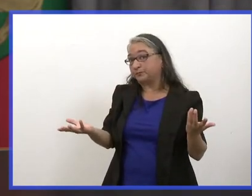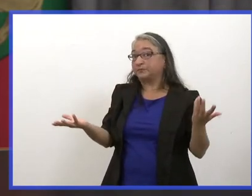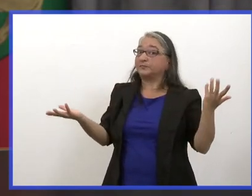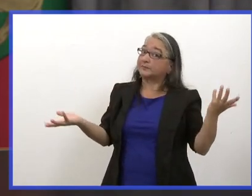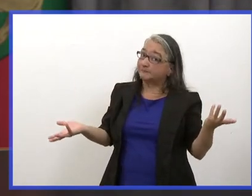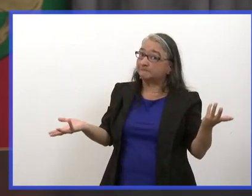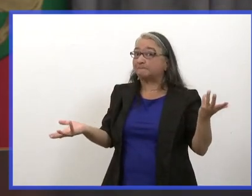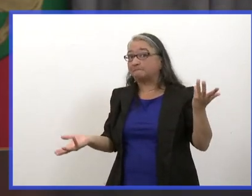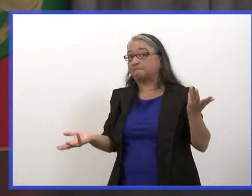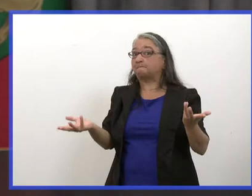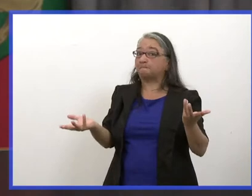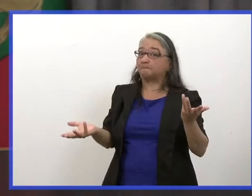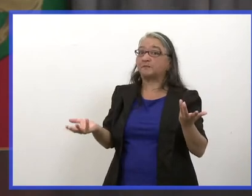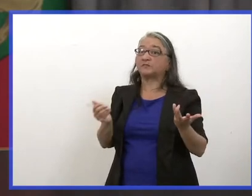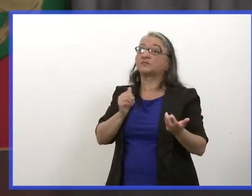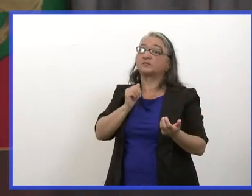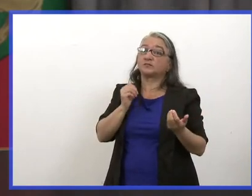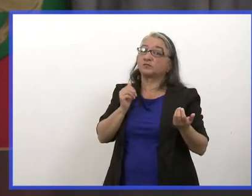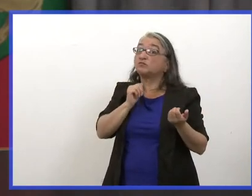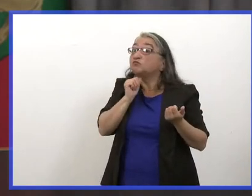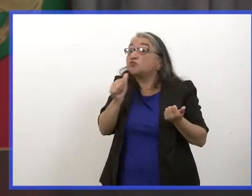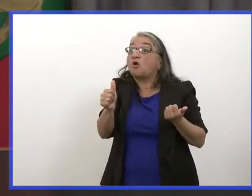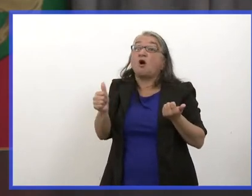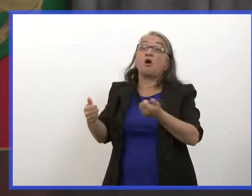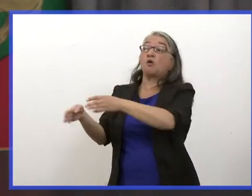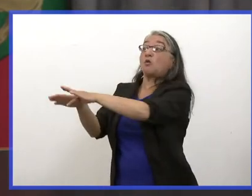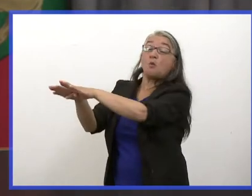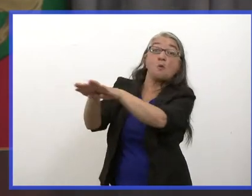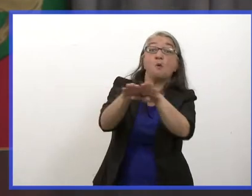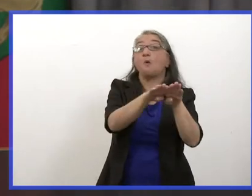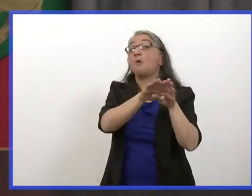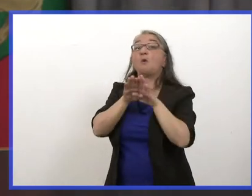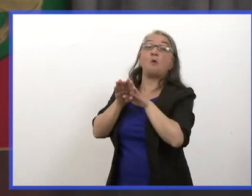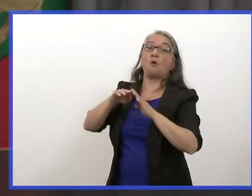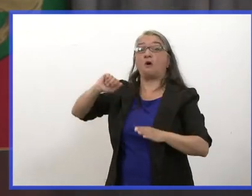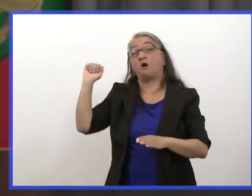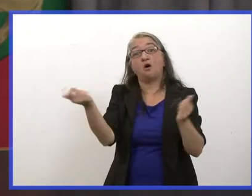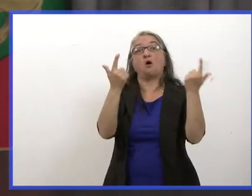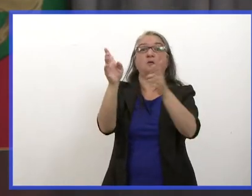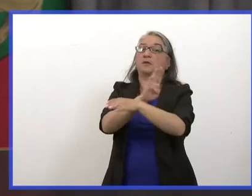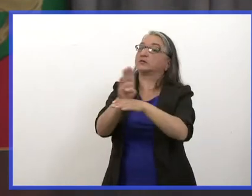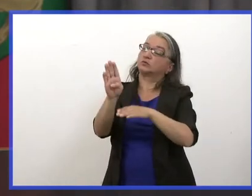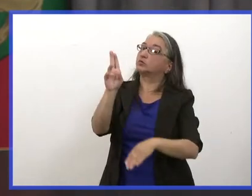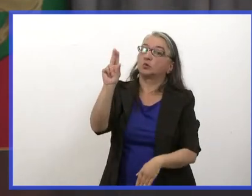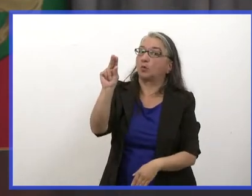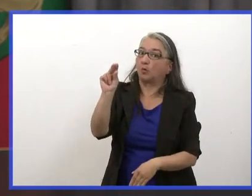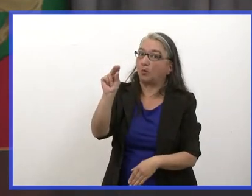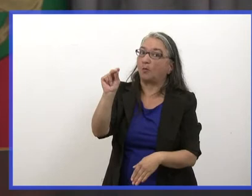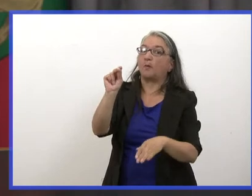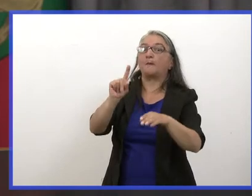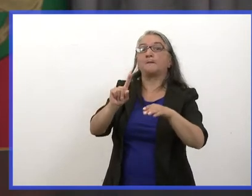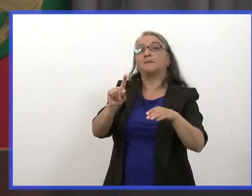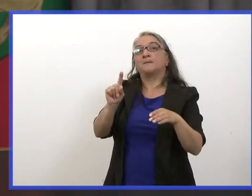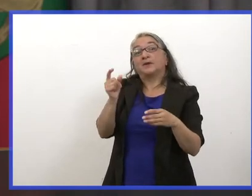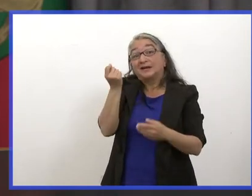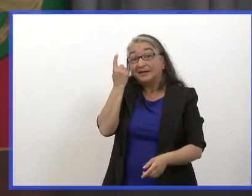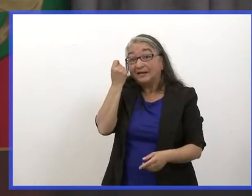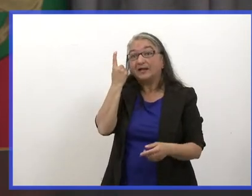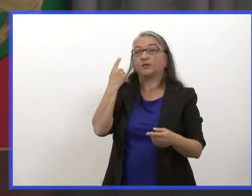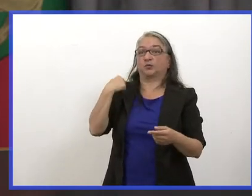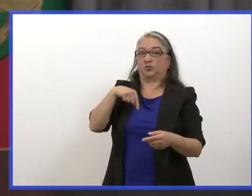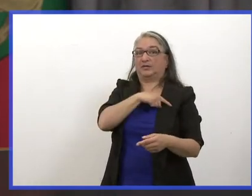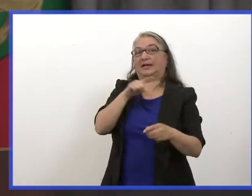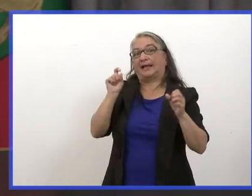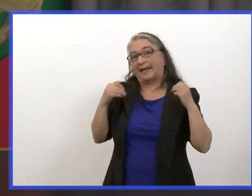the non-essential businesses, but for essential and non-essential businesses, we're going to be having that ability